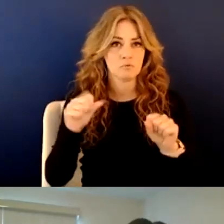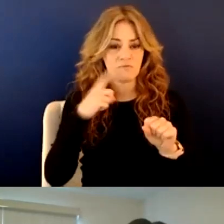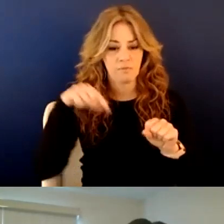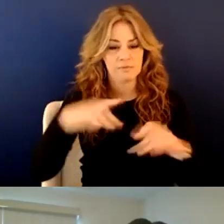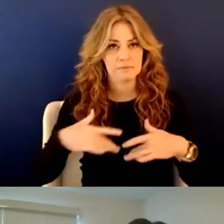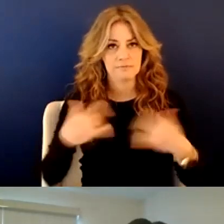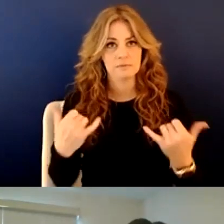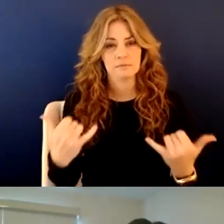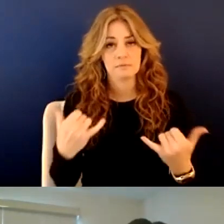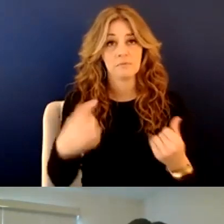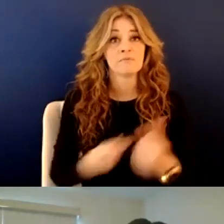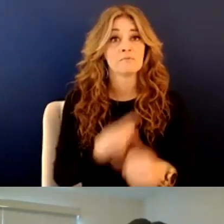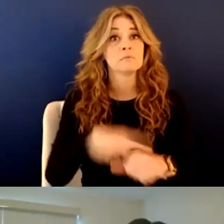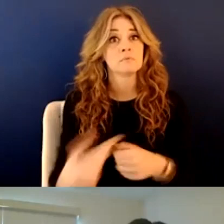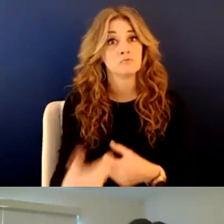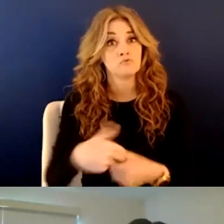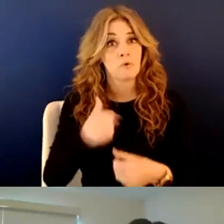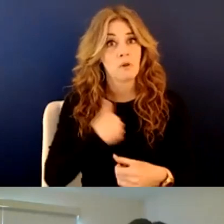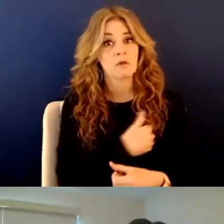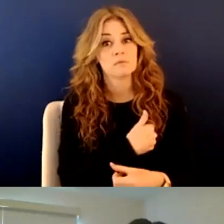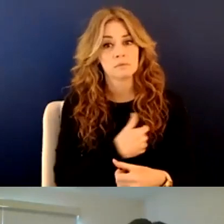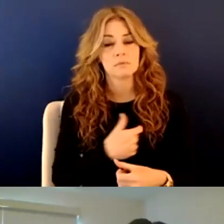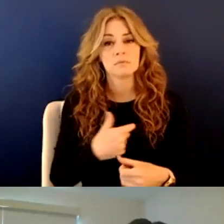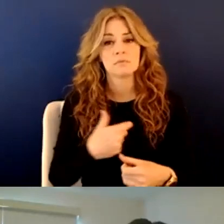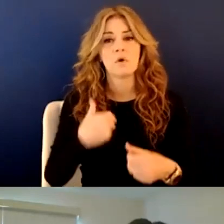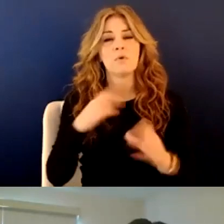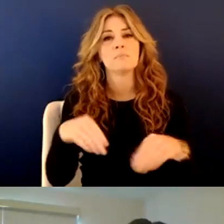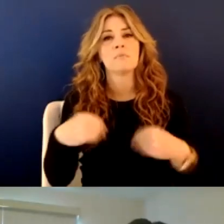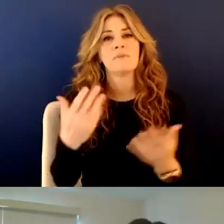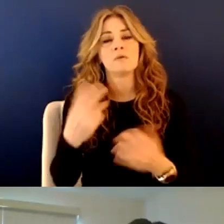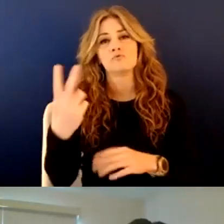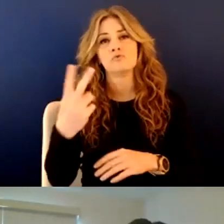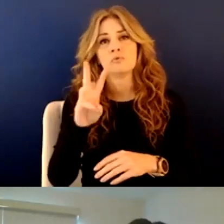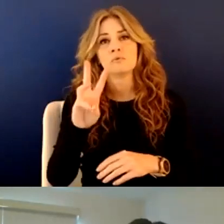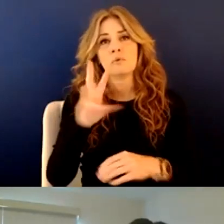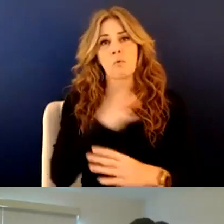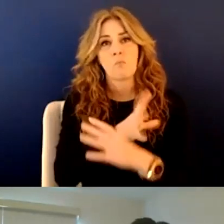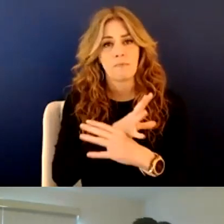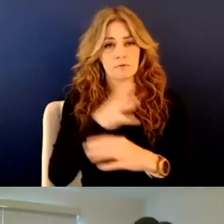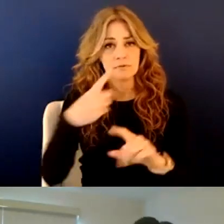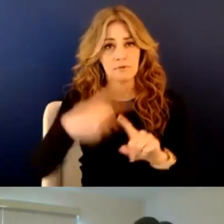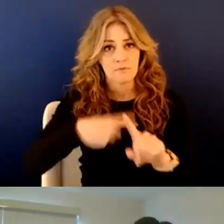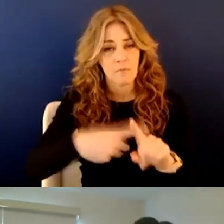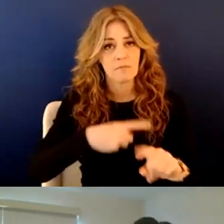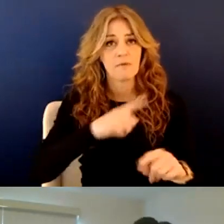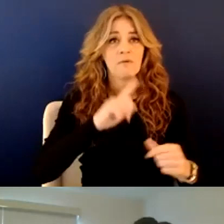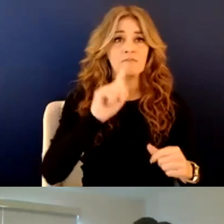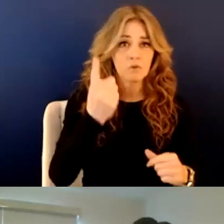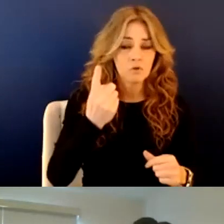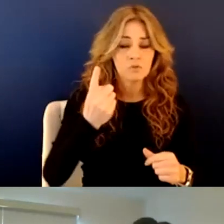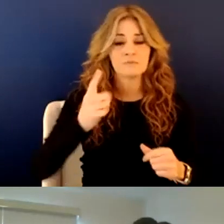joining us for the first time, ENCO offers two webinars per month, on the first and on the last Wednesday of each